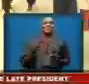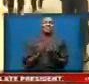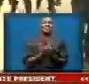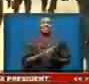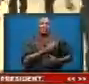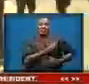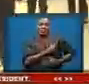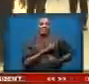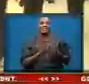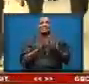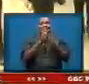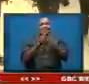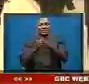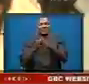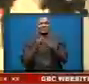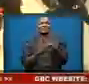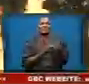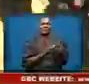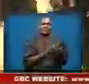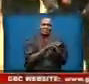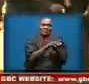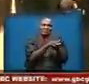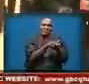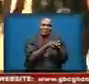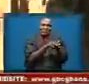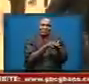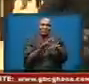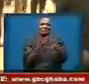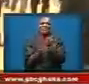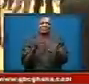Armed Forces as it made its way to the Black Star Square.